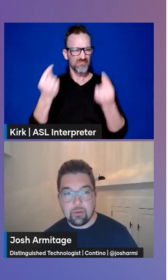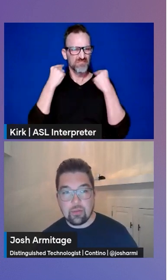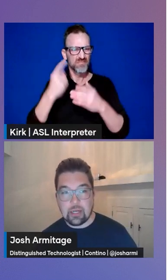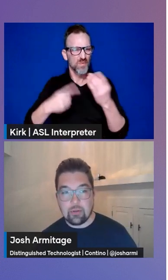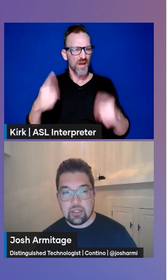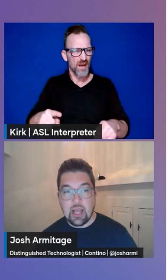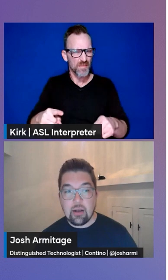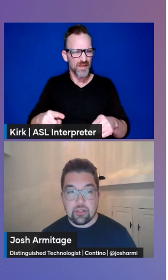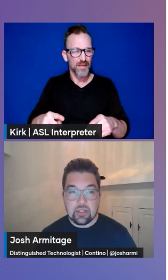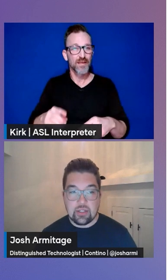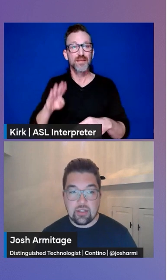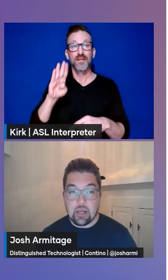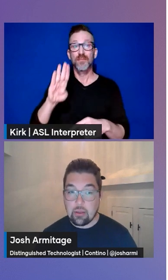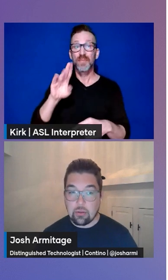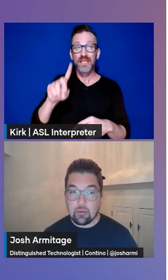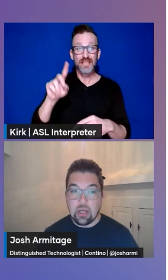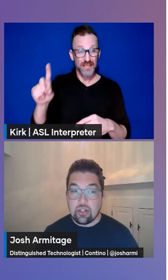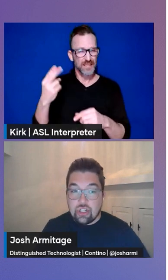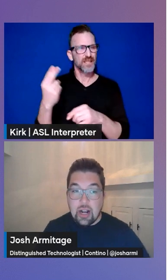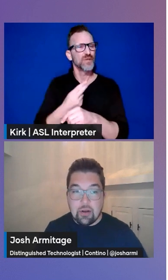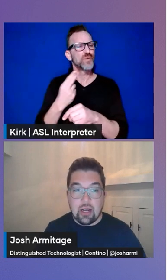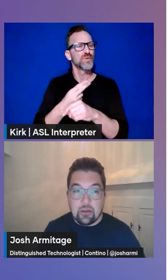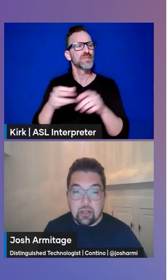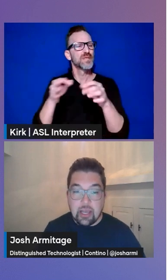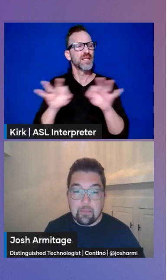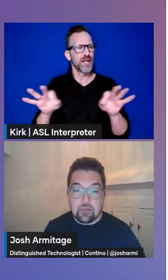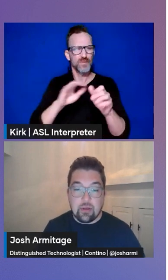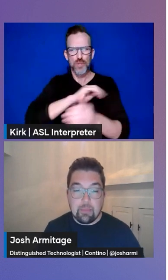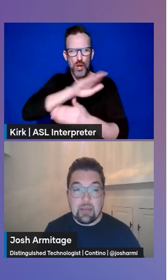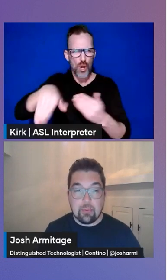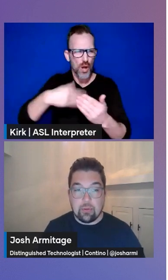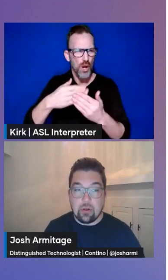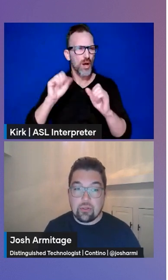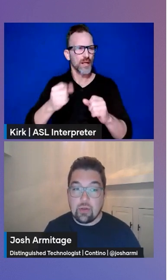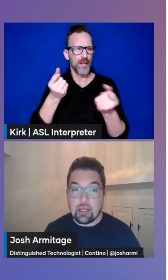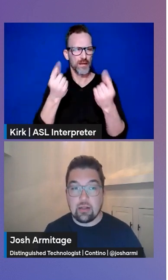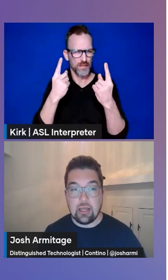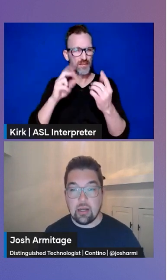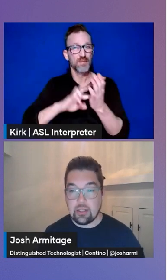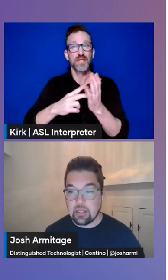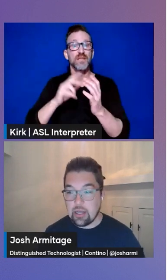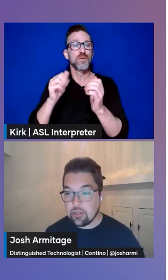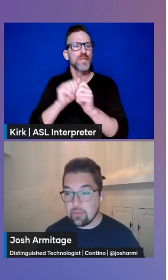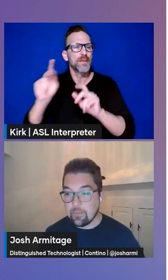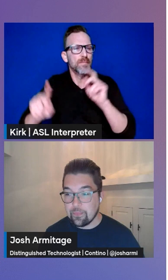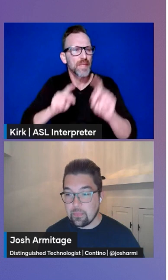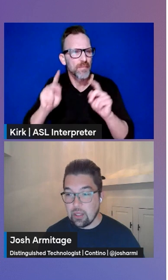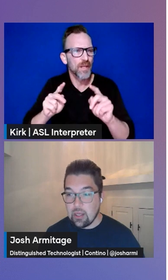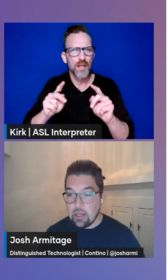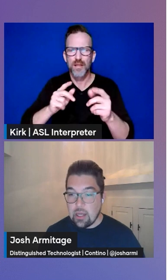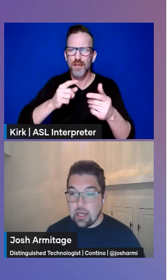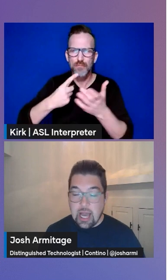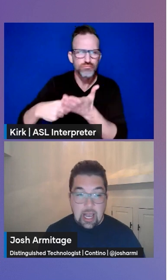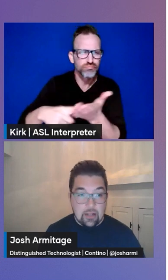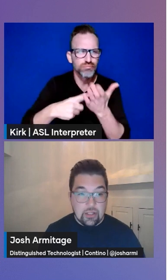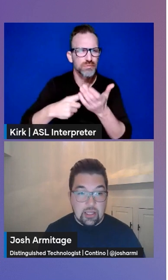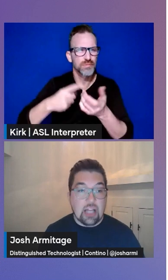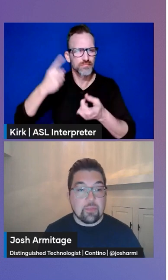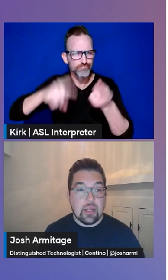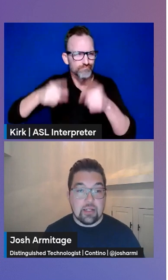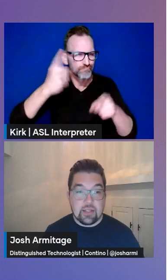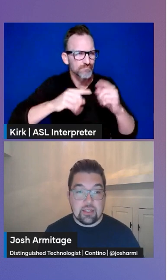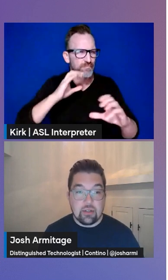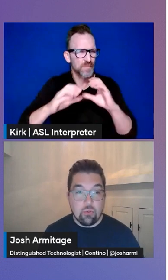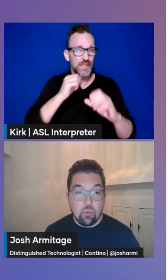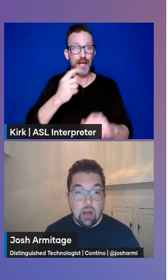trying to build ubiquitous language, this is done through sharing and communicating between people, not doing it in isolation. And the last